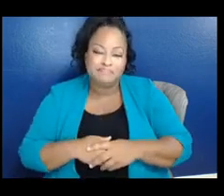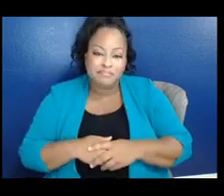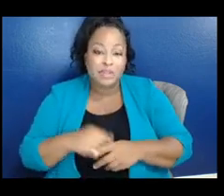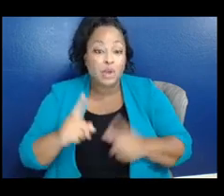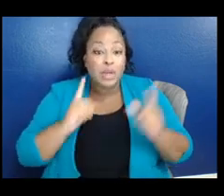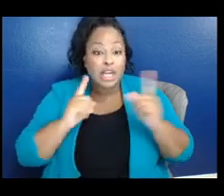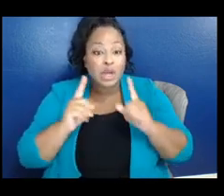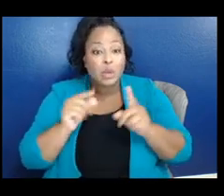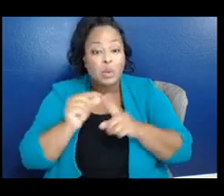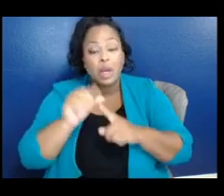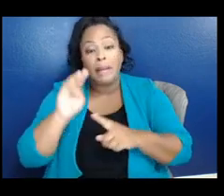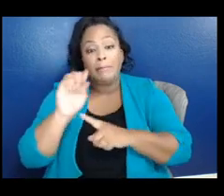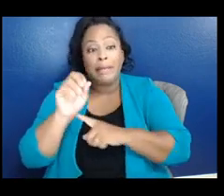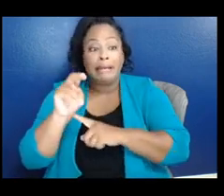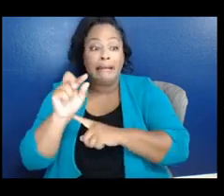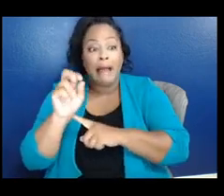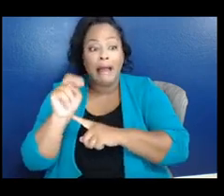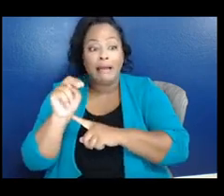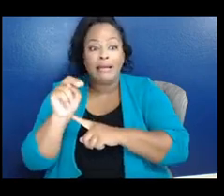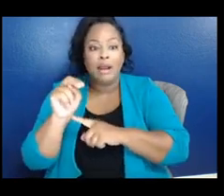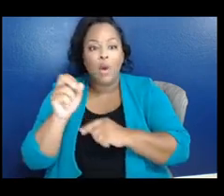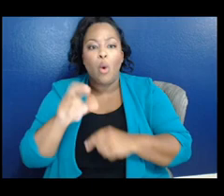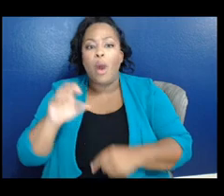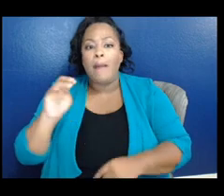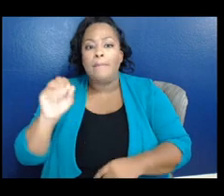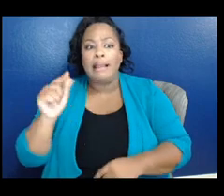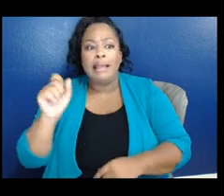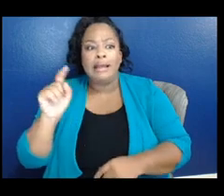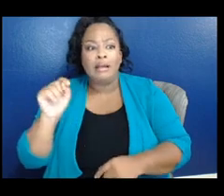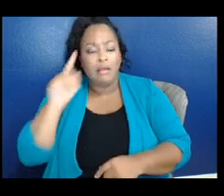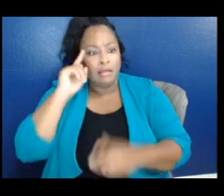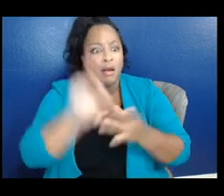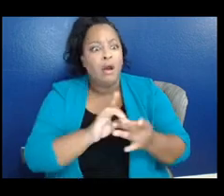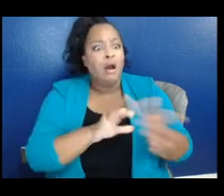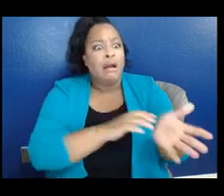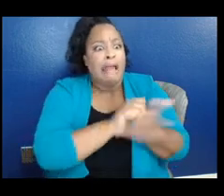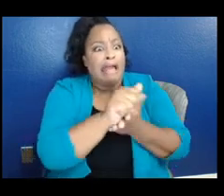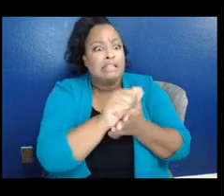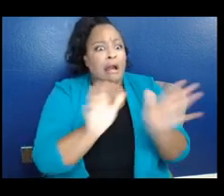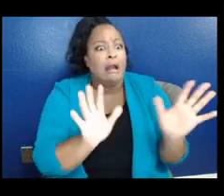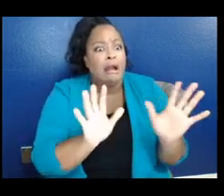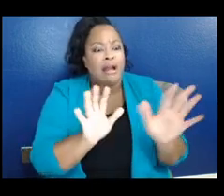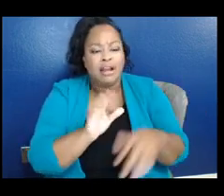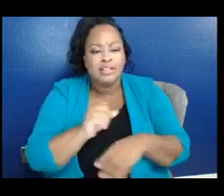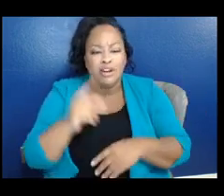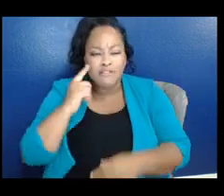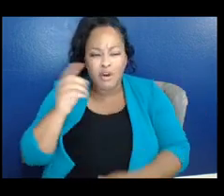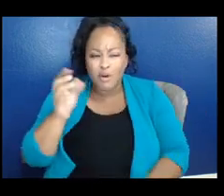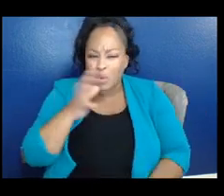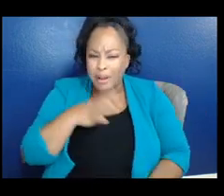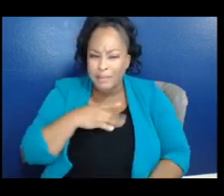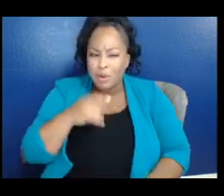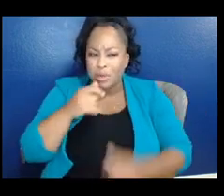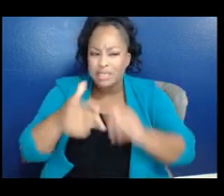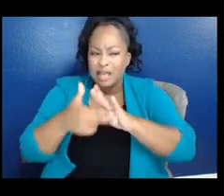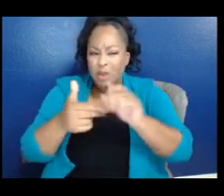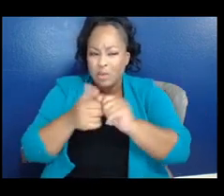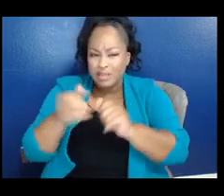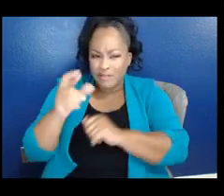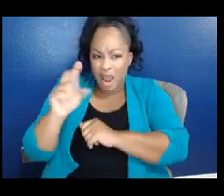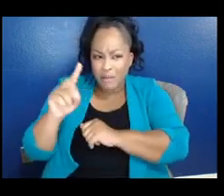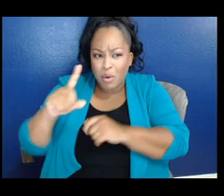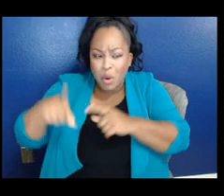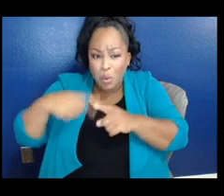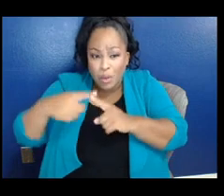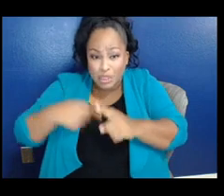know, you hear the word benign and or malignant, and you automatically think cancer. So for women who are diagnosed